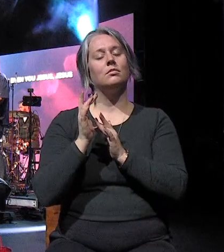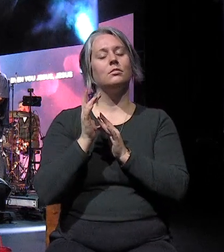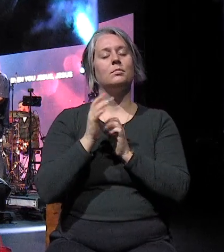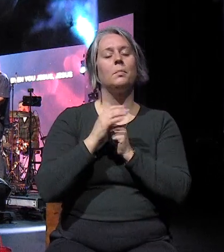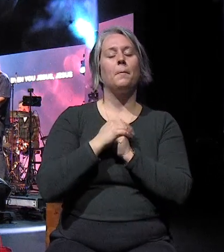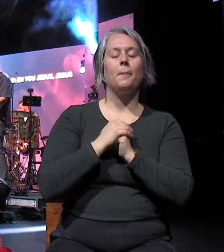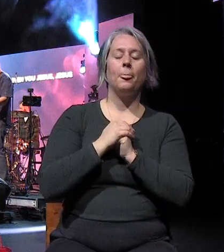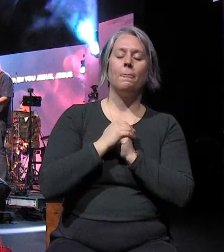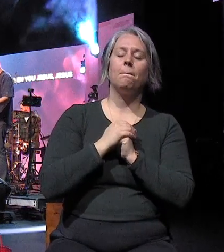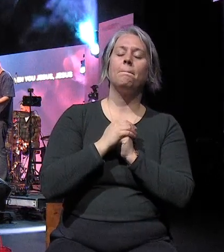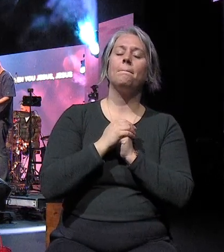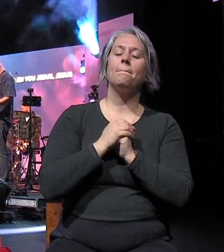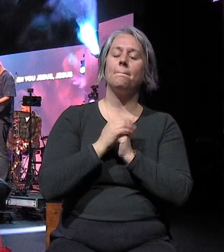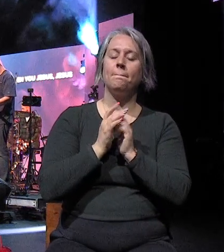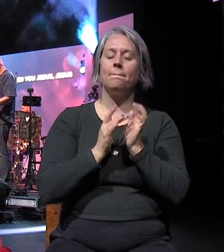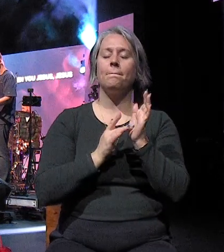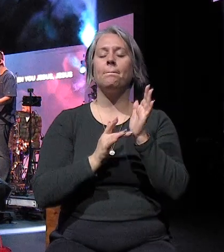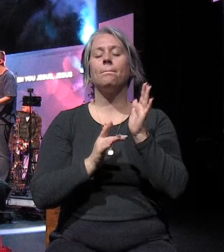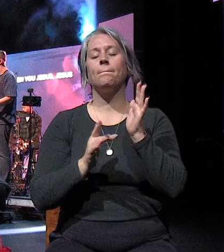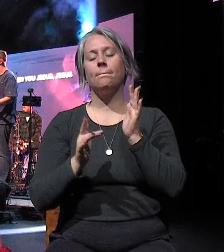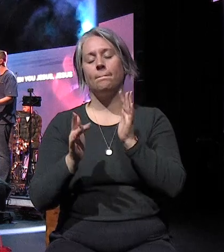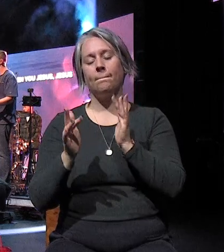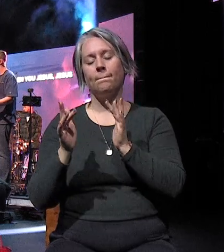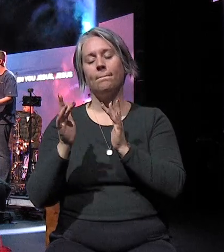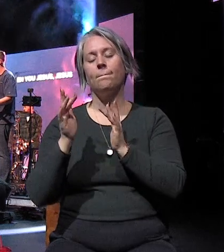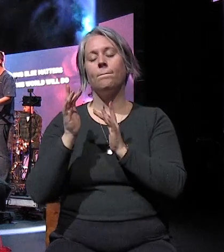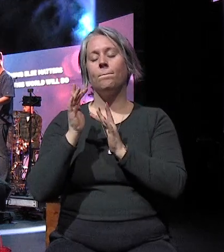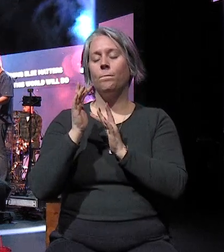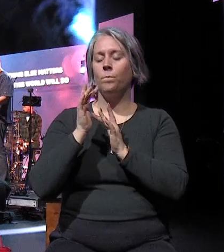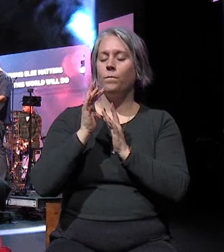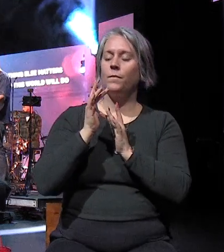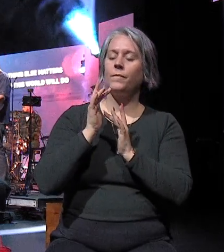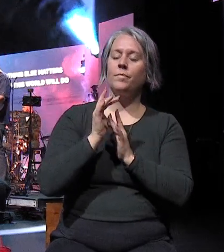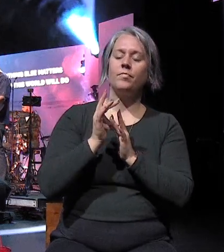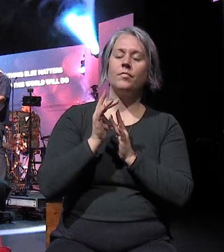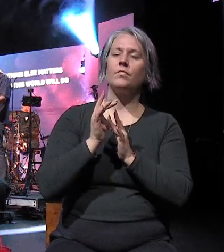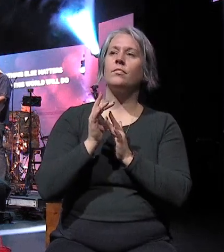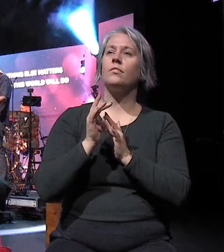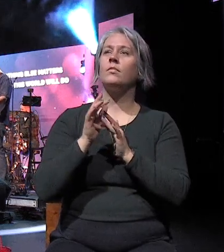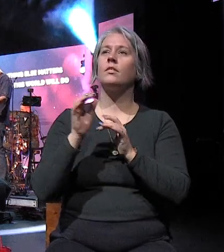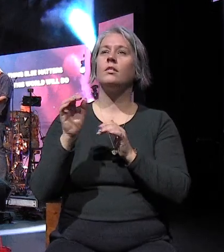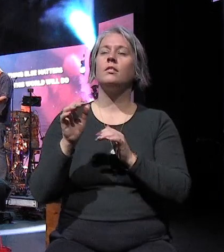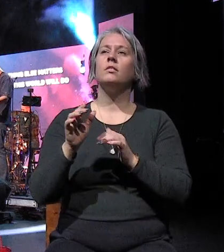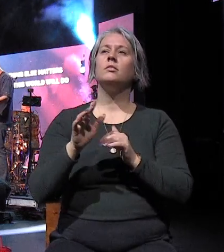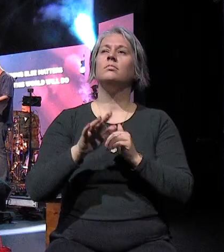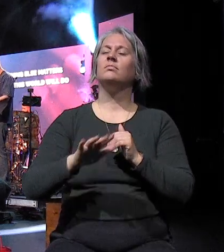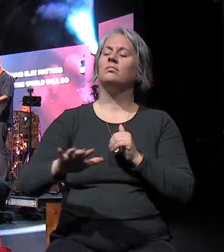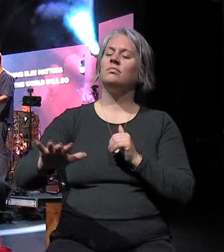Jesus. Oh, Jesus, nothing